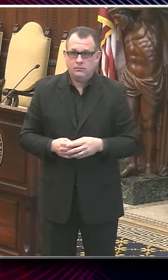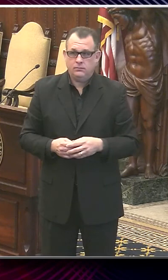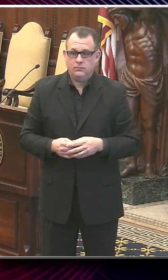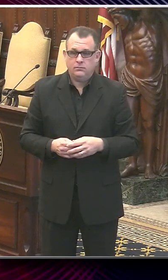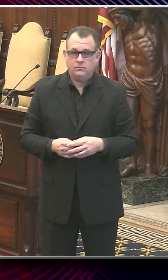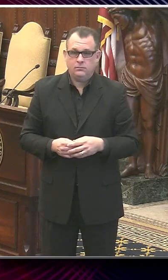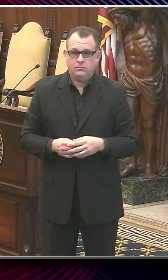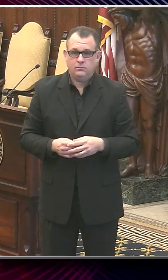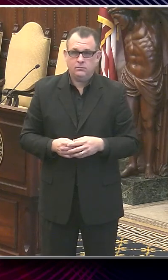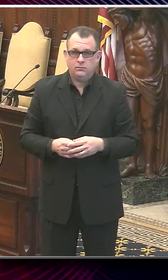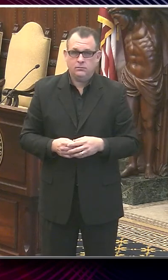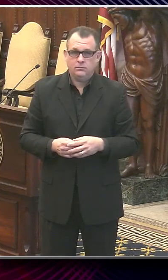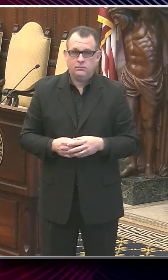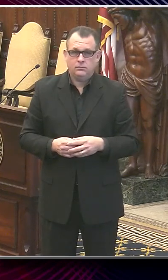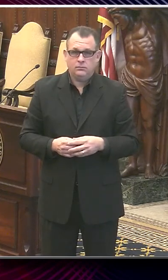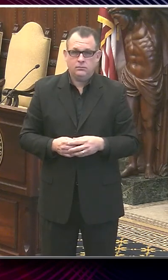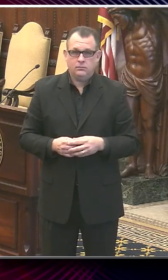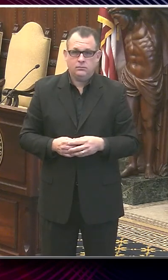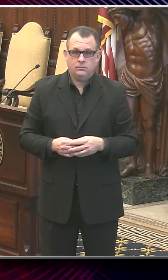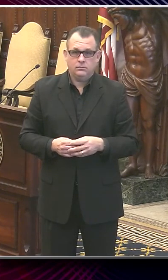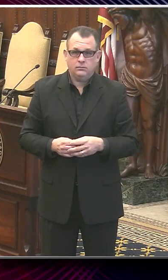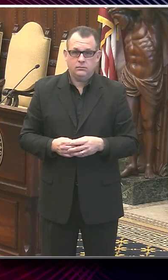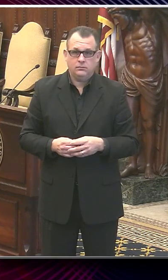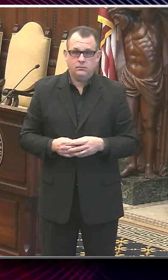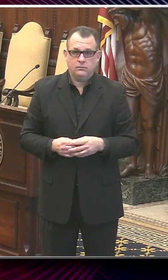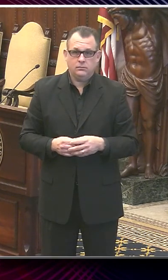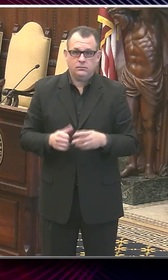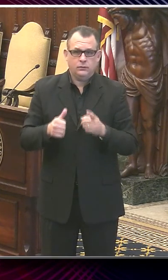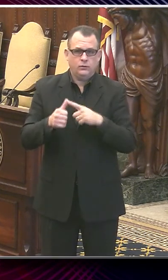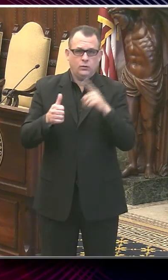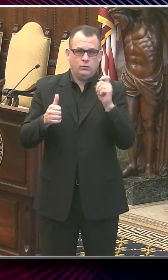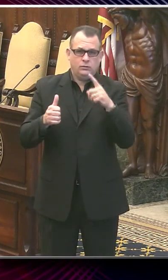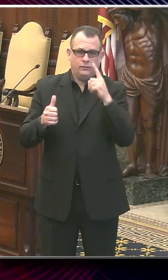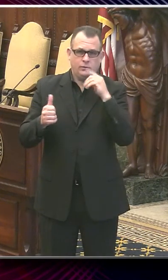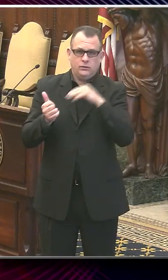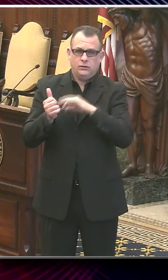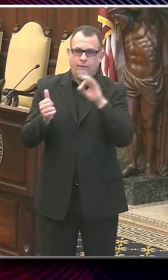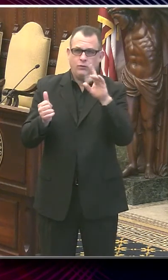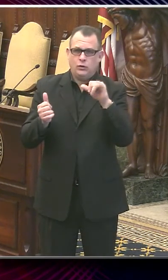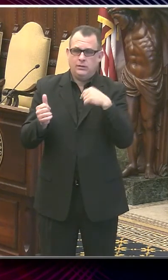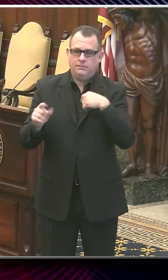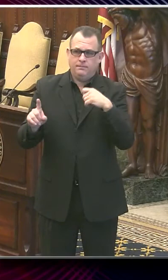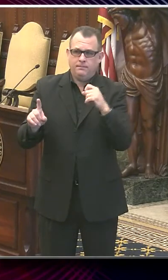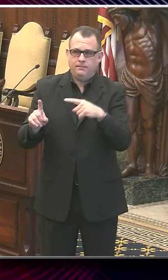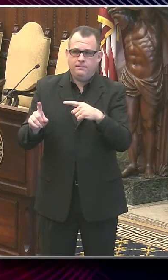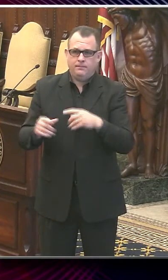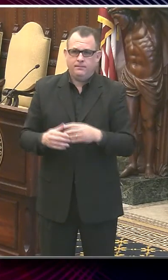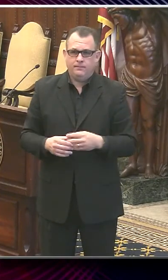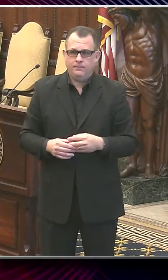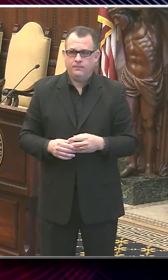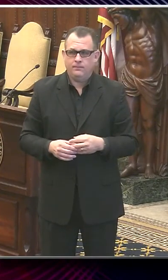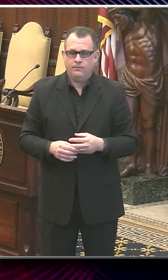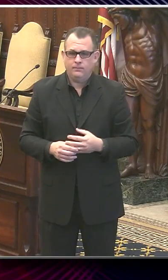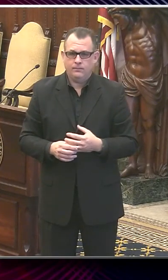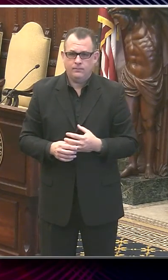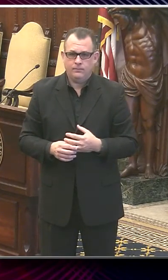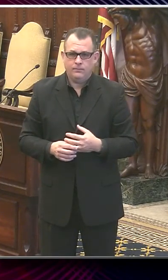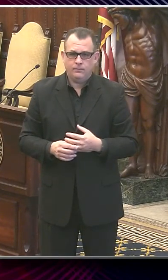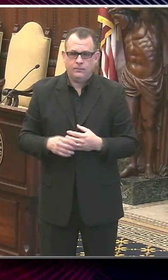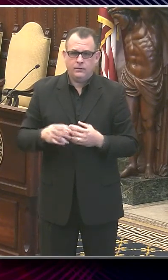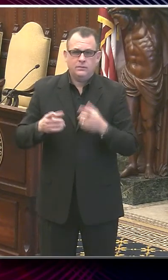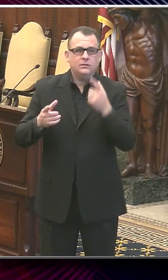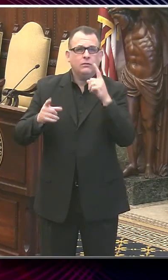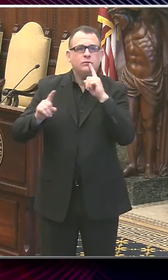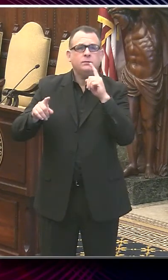On mute there. First question is for Dr. Farley. We've been seeing reports of some people who